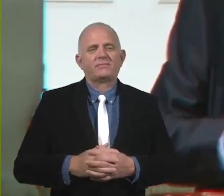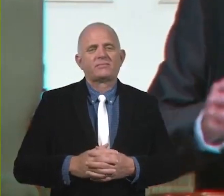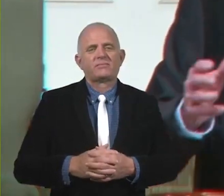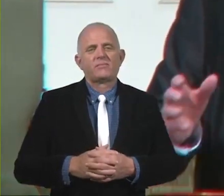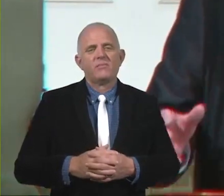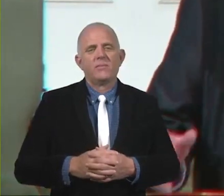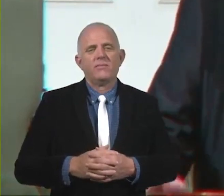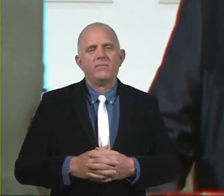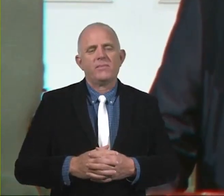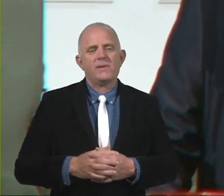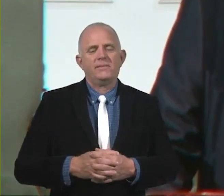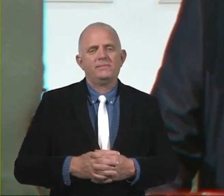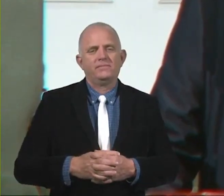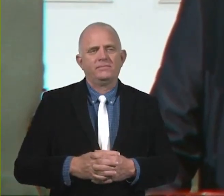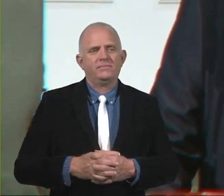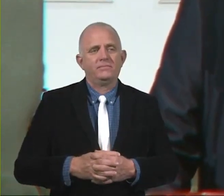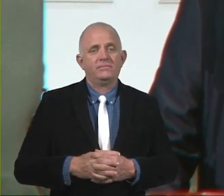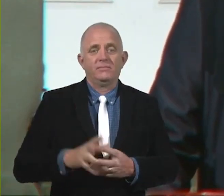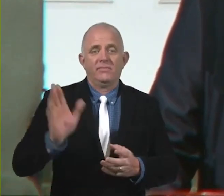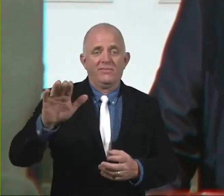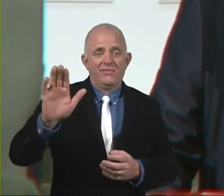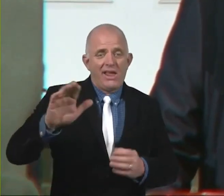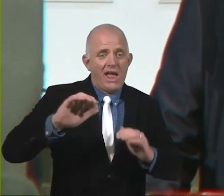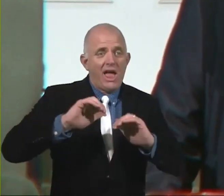You know how we can have instant revival?